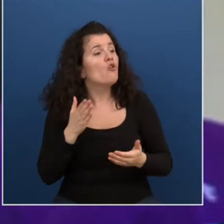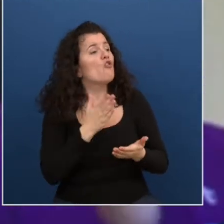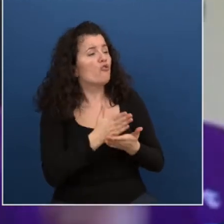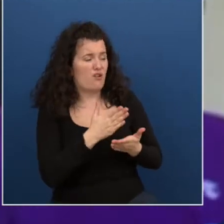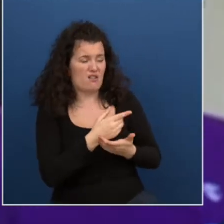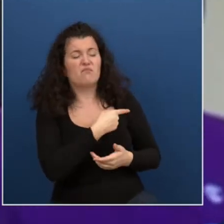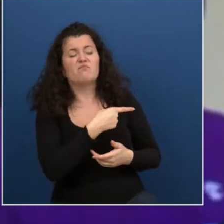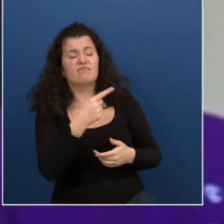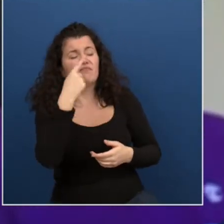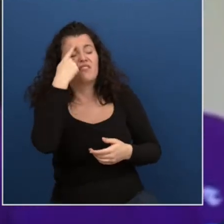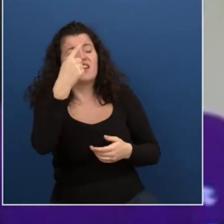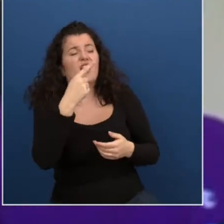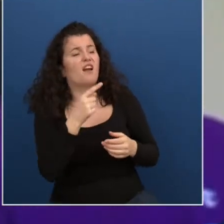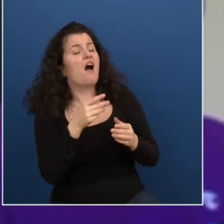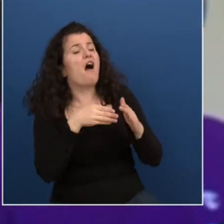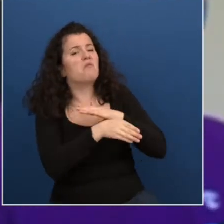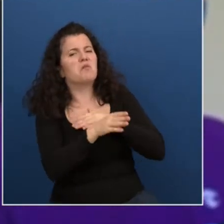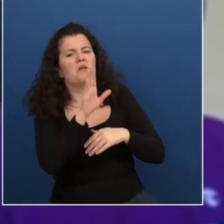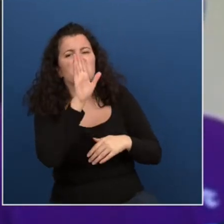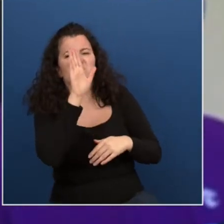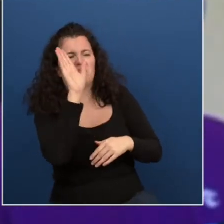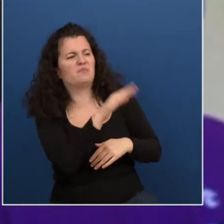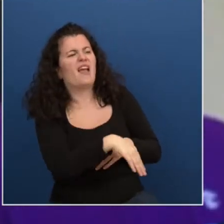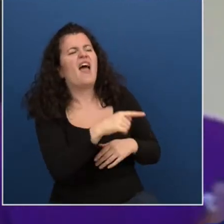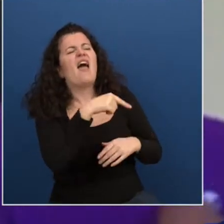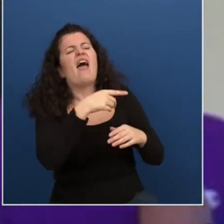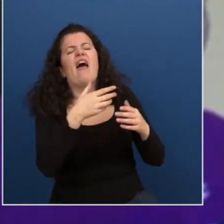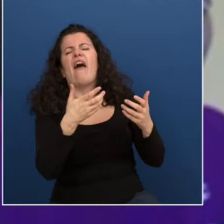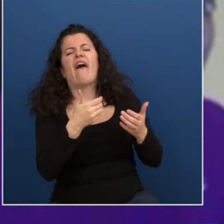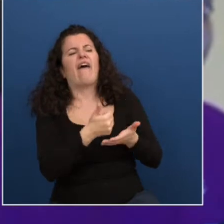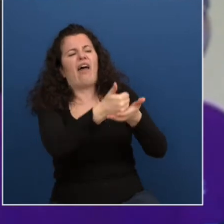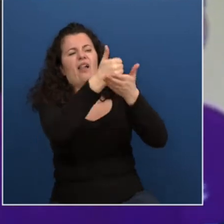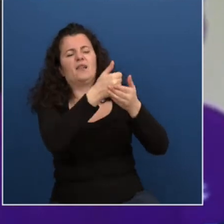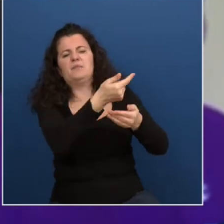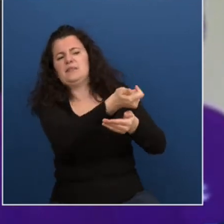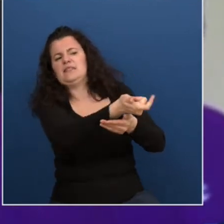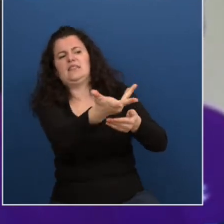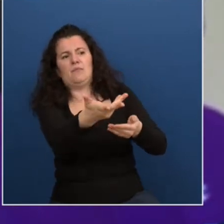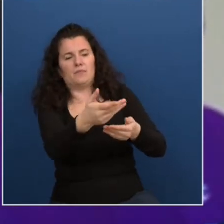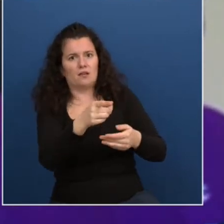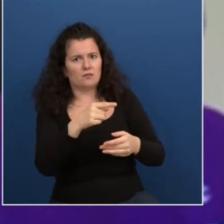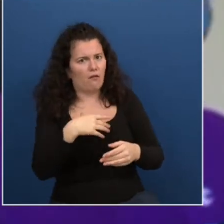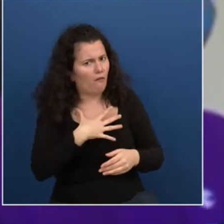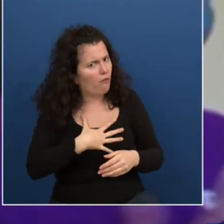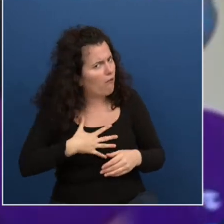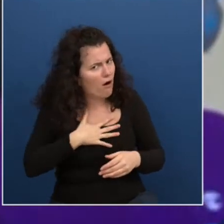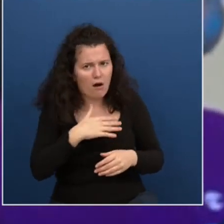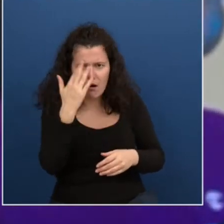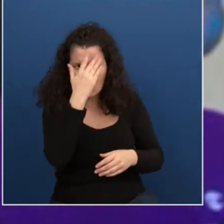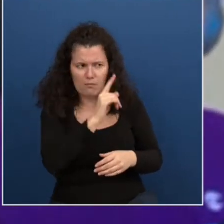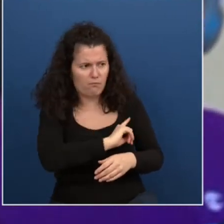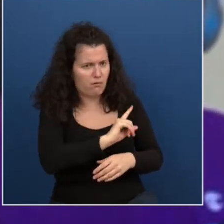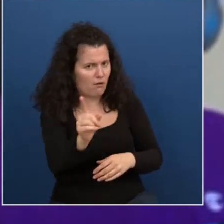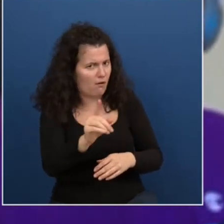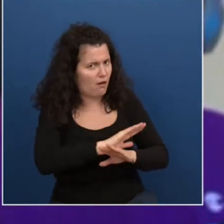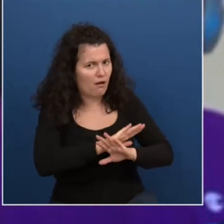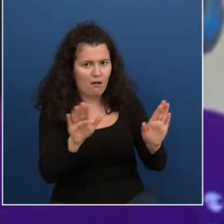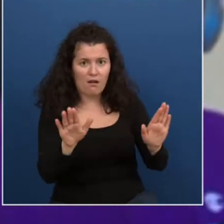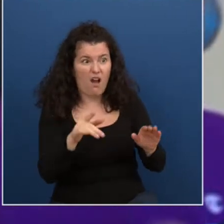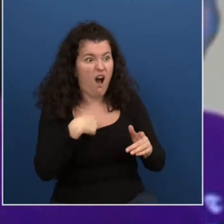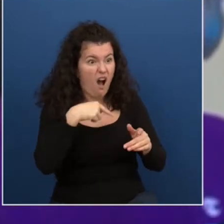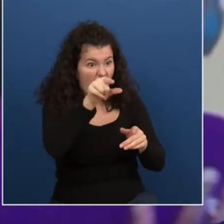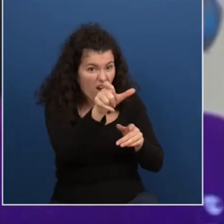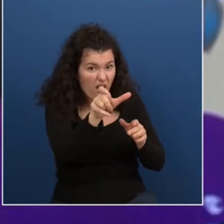it, quote, only inconveniences some people. But this is a horrible way to approach design because it's never okay to exclude a portion